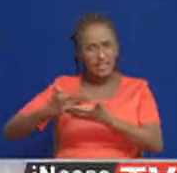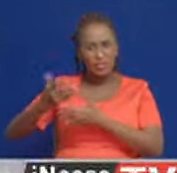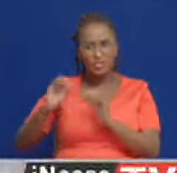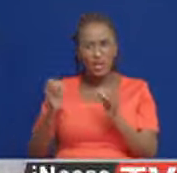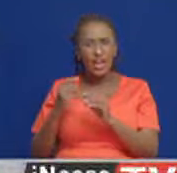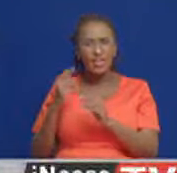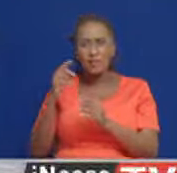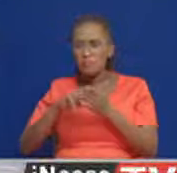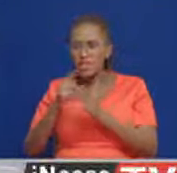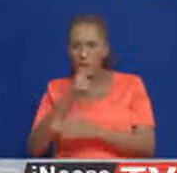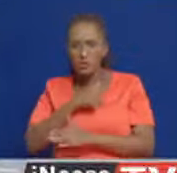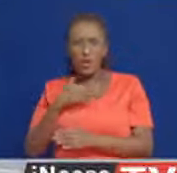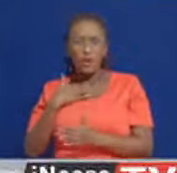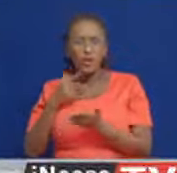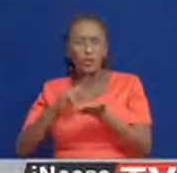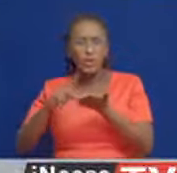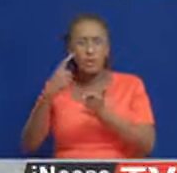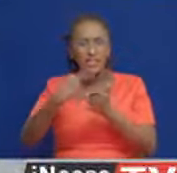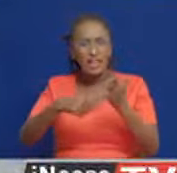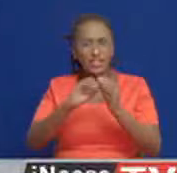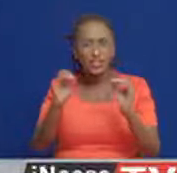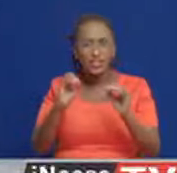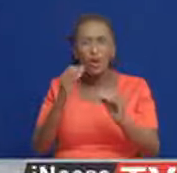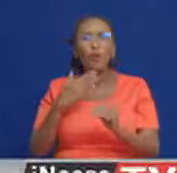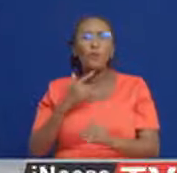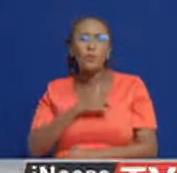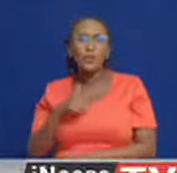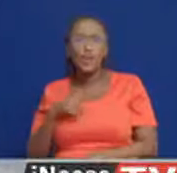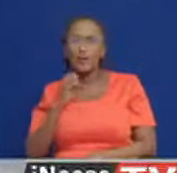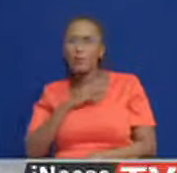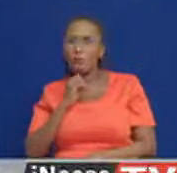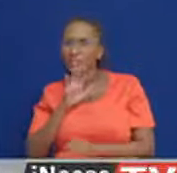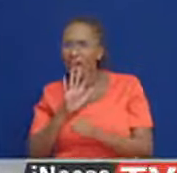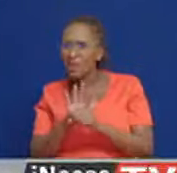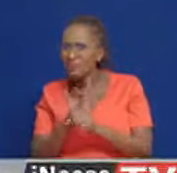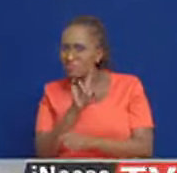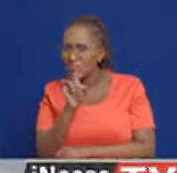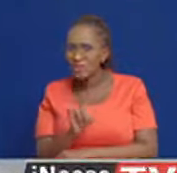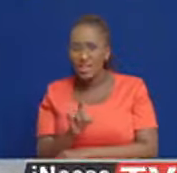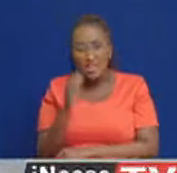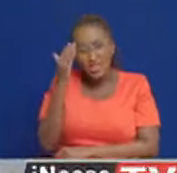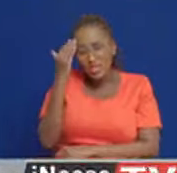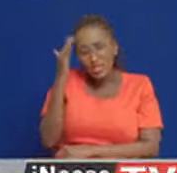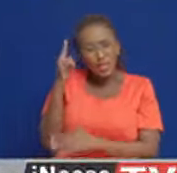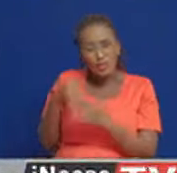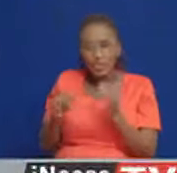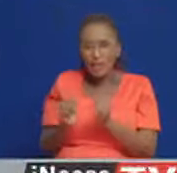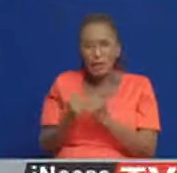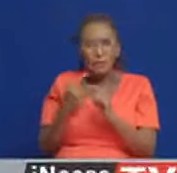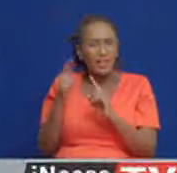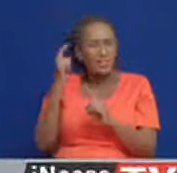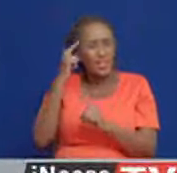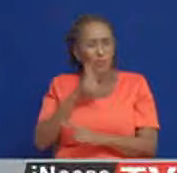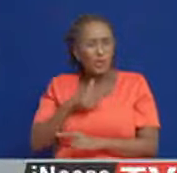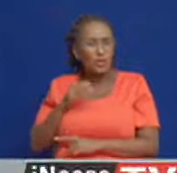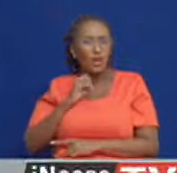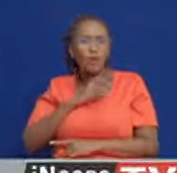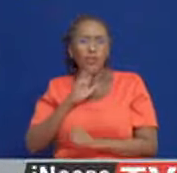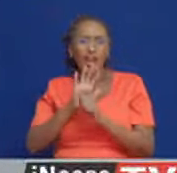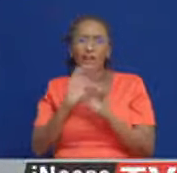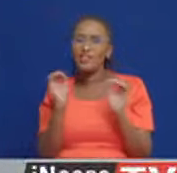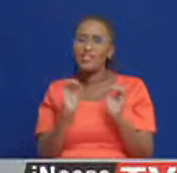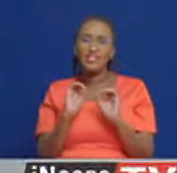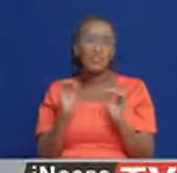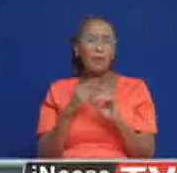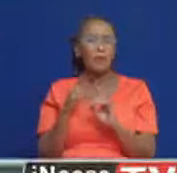pay taxes? Are we complaining too much, Diana? I don't think we are complaining enough. That's